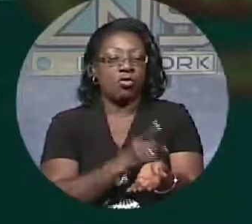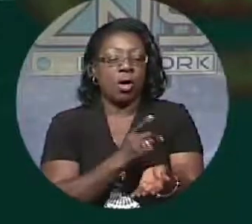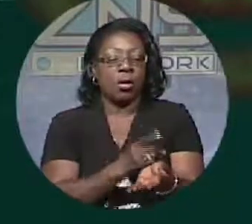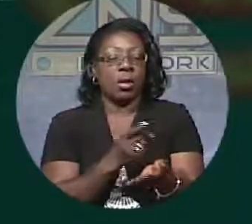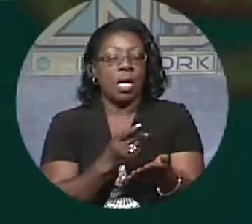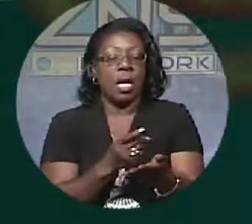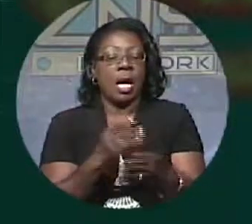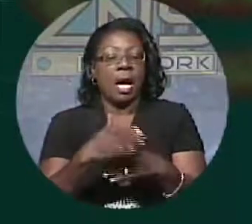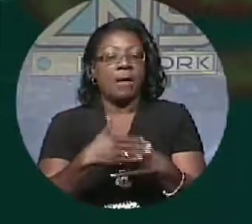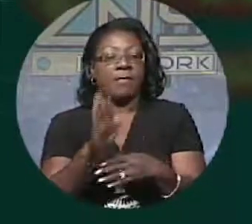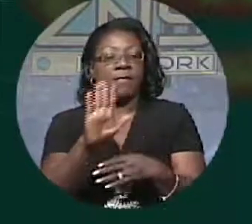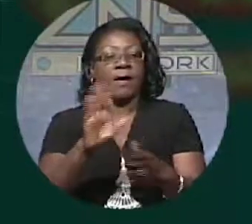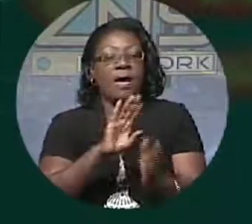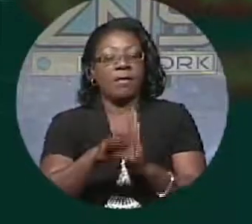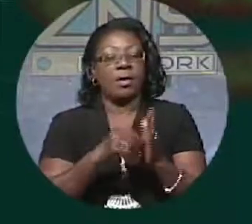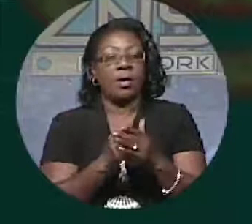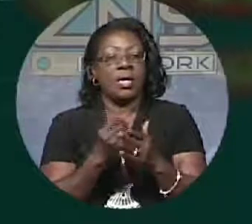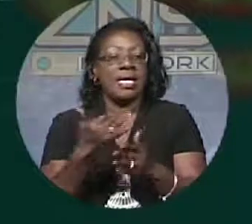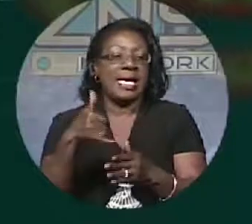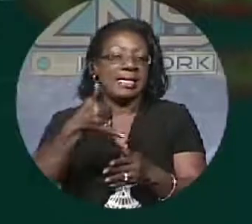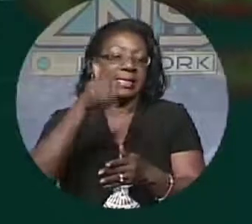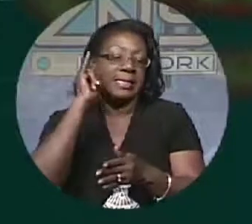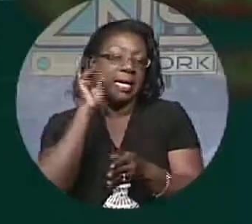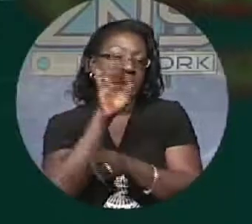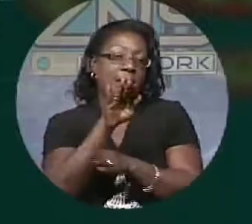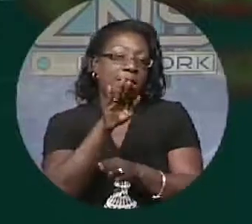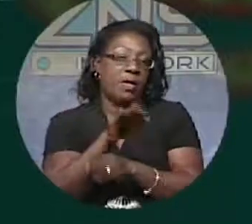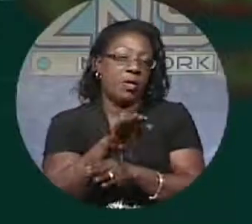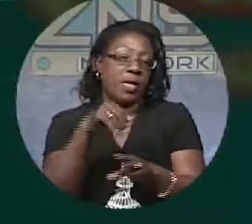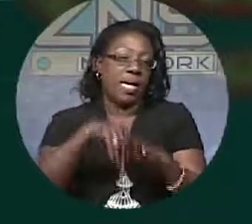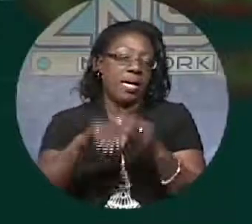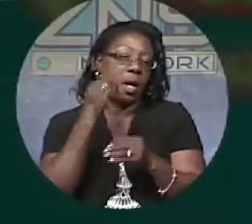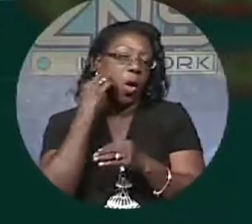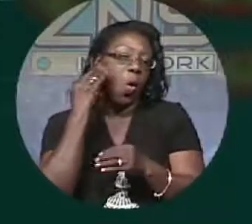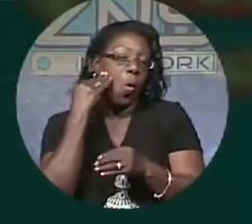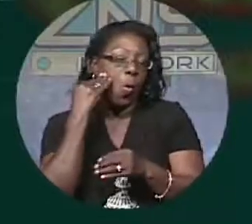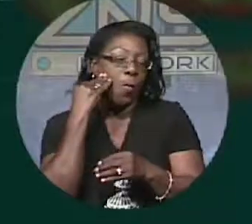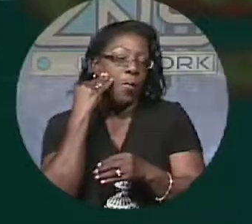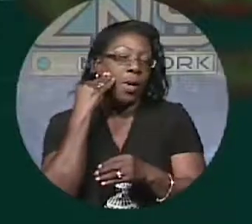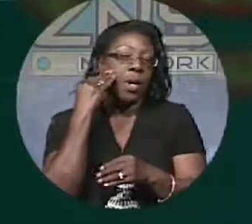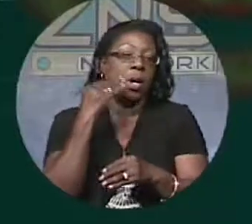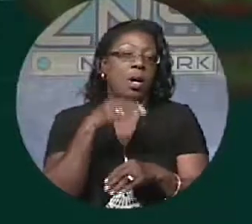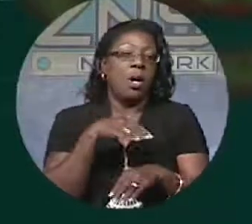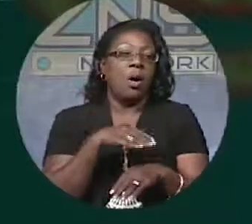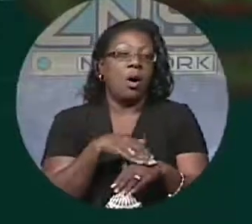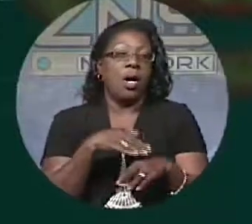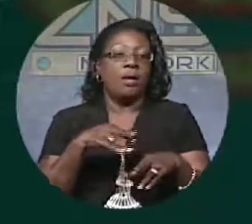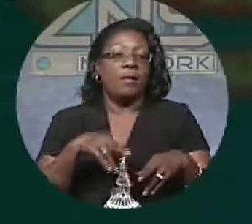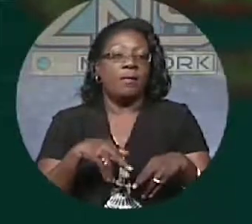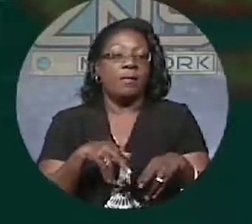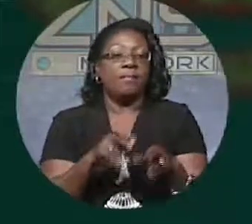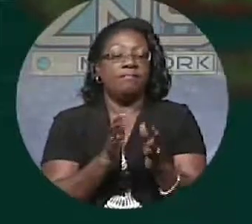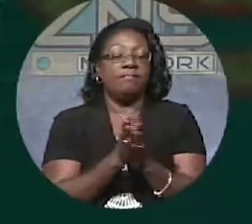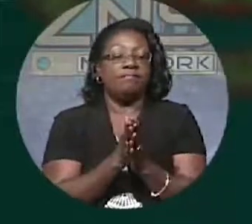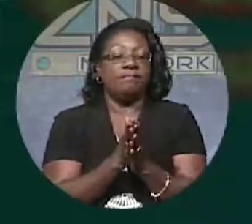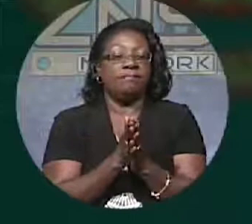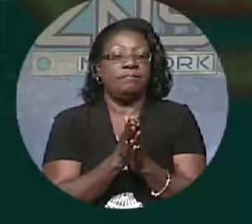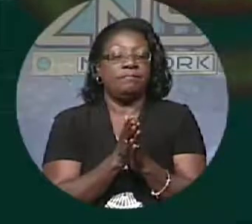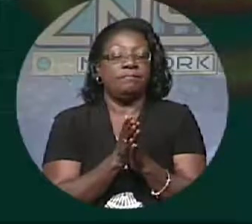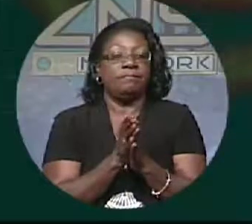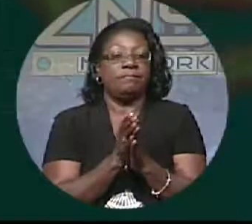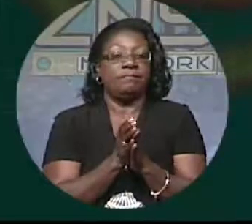5 o'clock yesterday afternoon. Police say no arrests were made in connection with the incident. An active police investigation